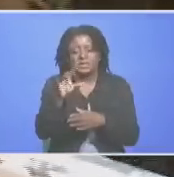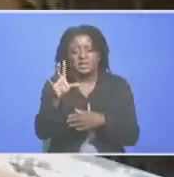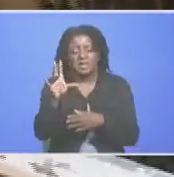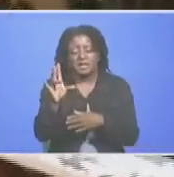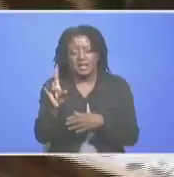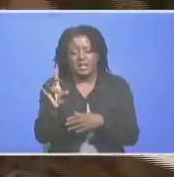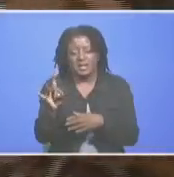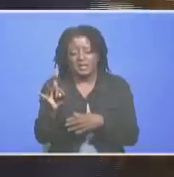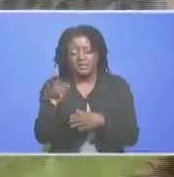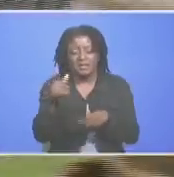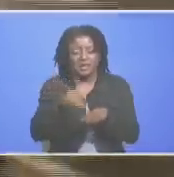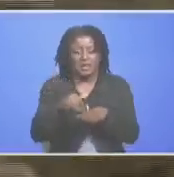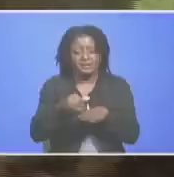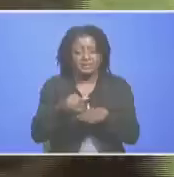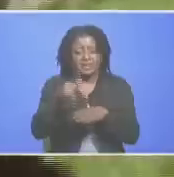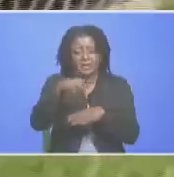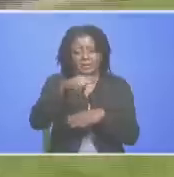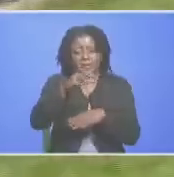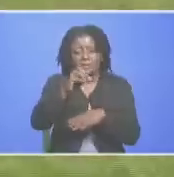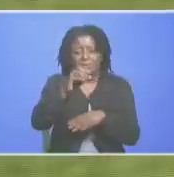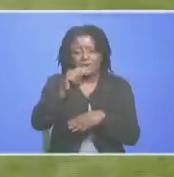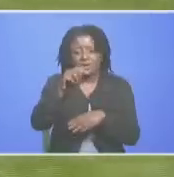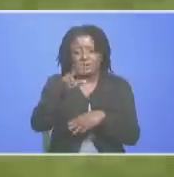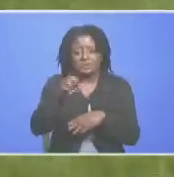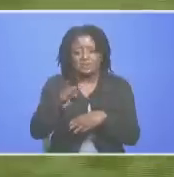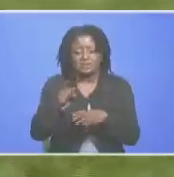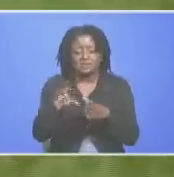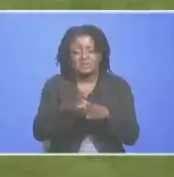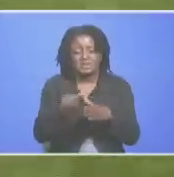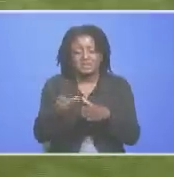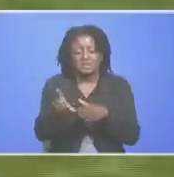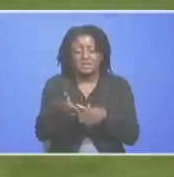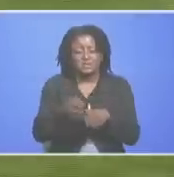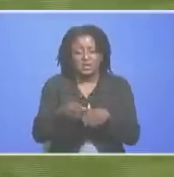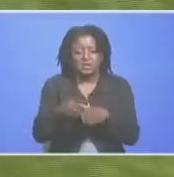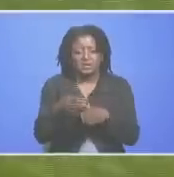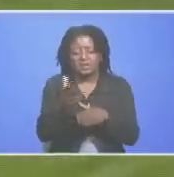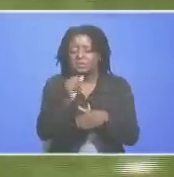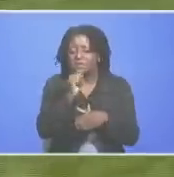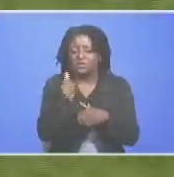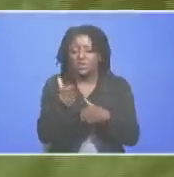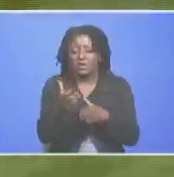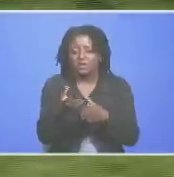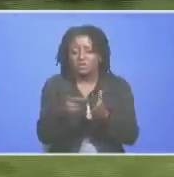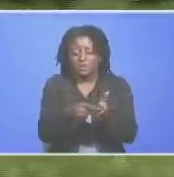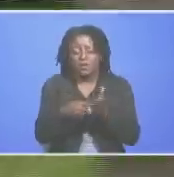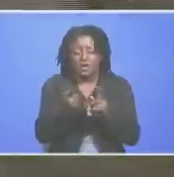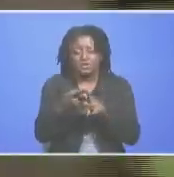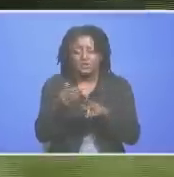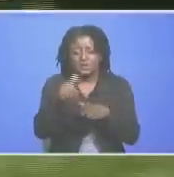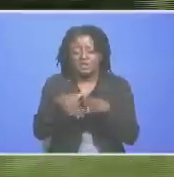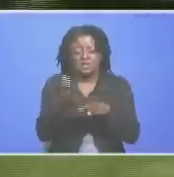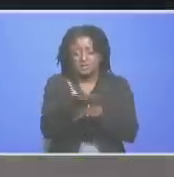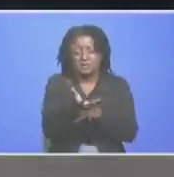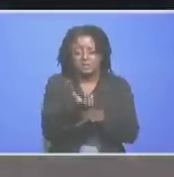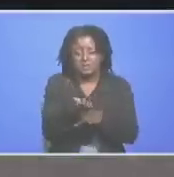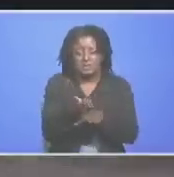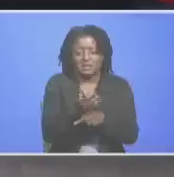not required to enter pleas, and their matter was adjourned to October 10th when they'll be served with voluntary bill of indictment